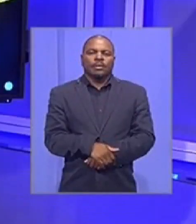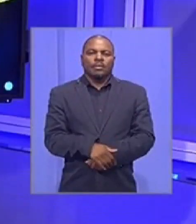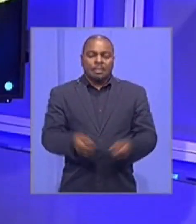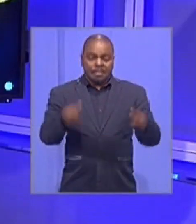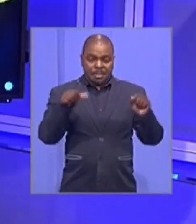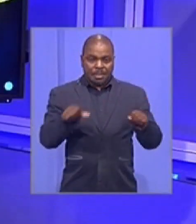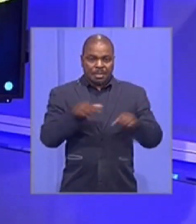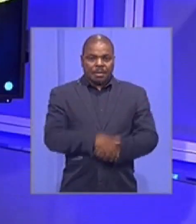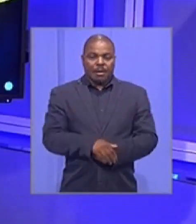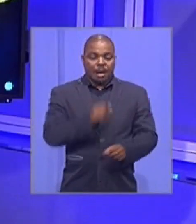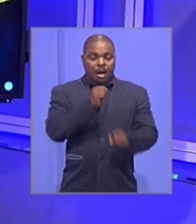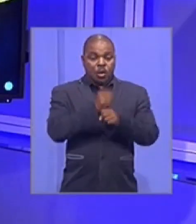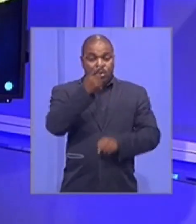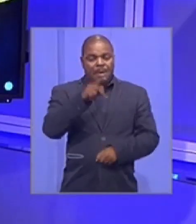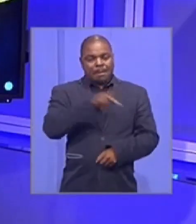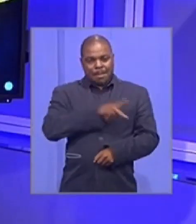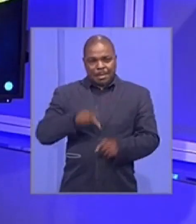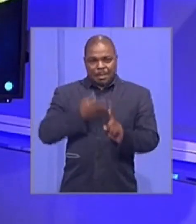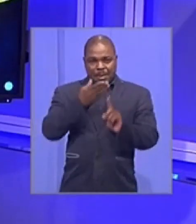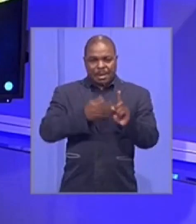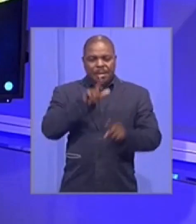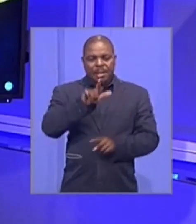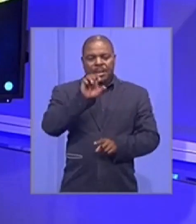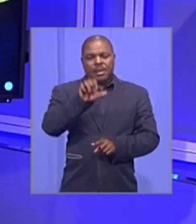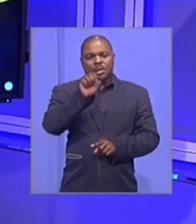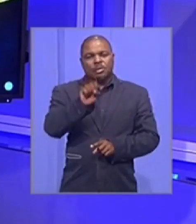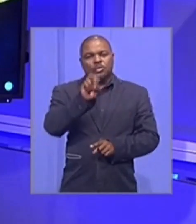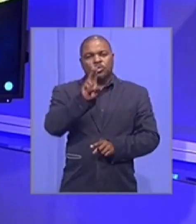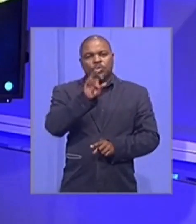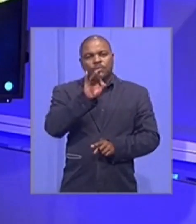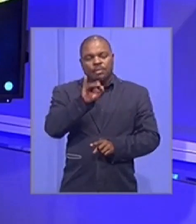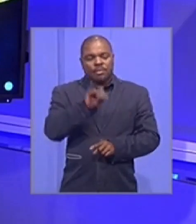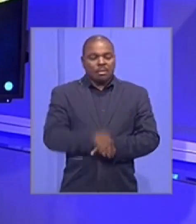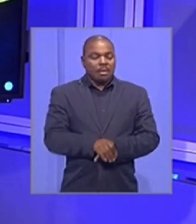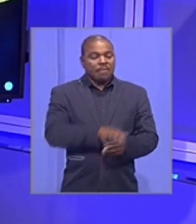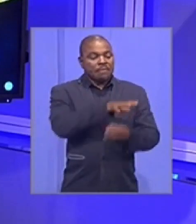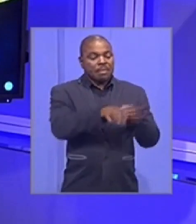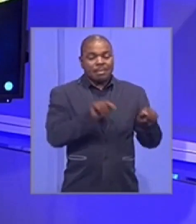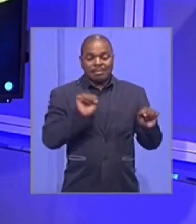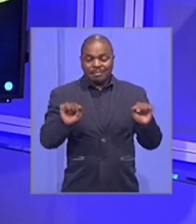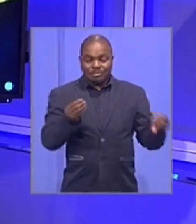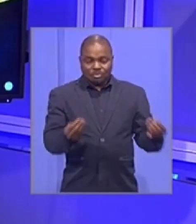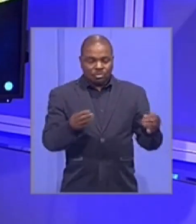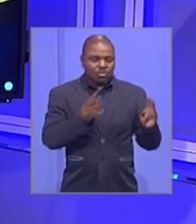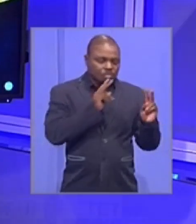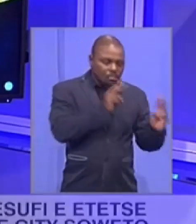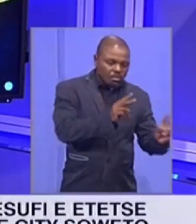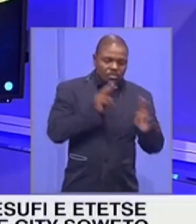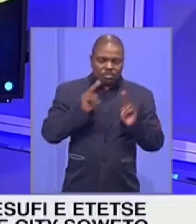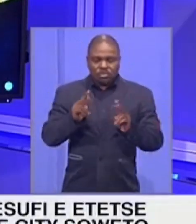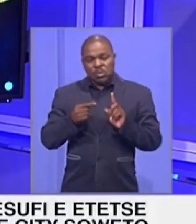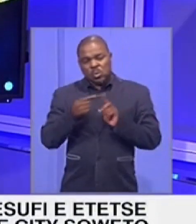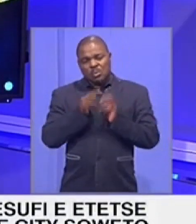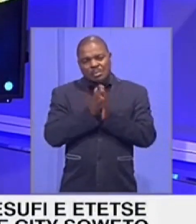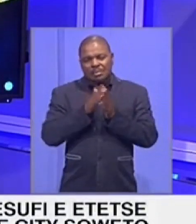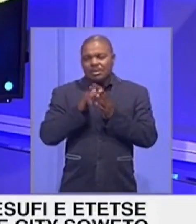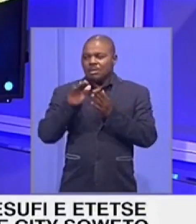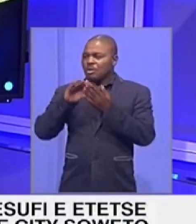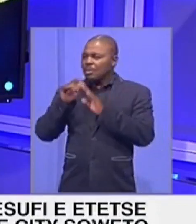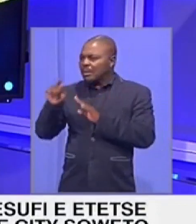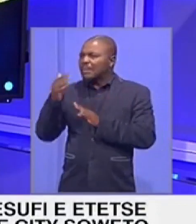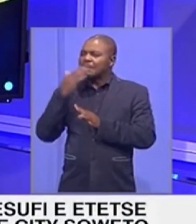Kaolele ntonakgolo ya Gauteng Panyaza Lesufi e etetse malapa a hlokahalletsweng mme e ipileditse ho baahi ho se nke le molao matsohong.